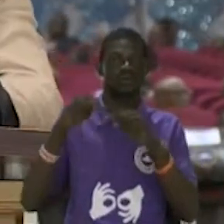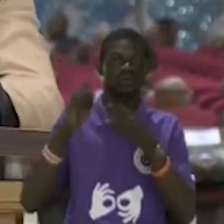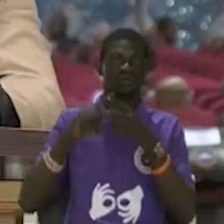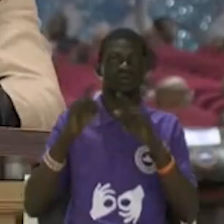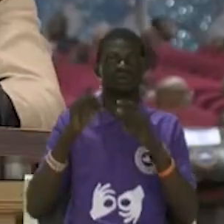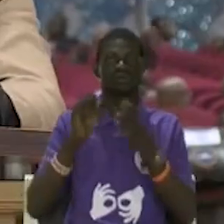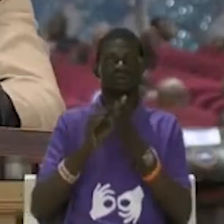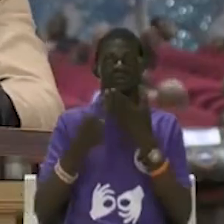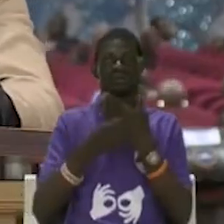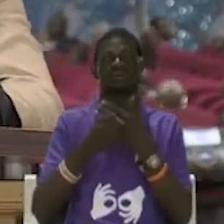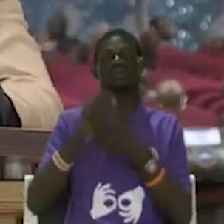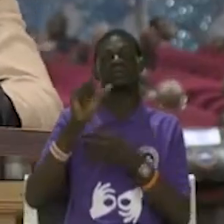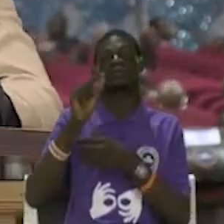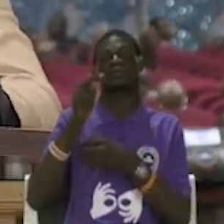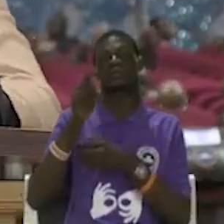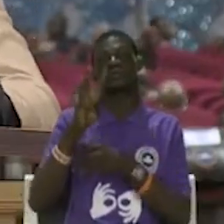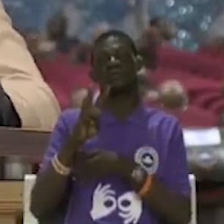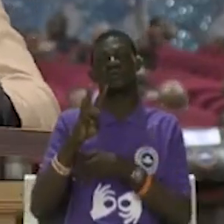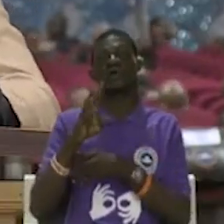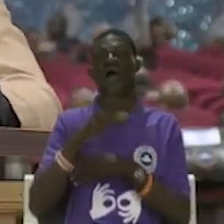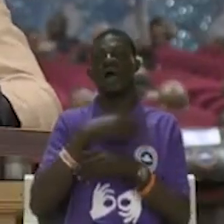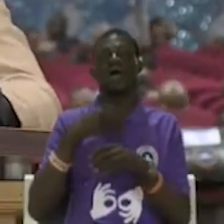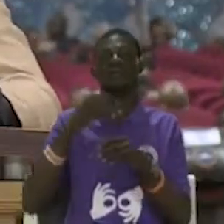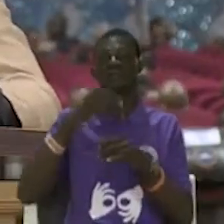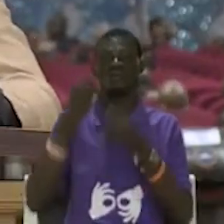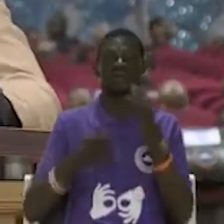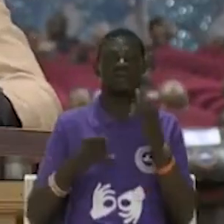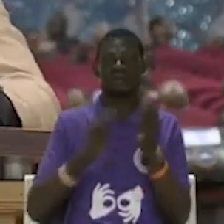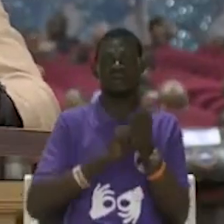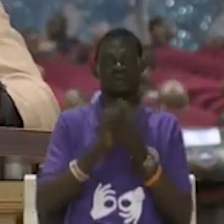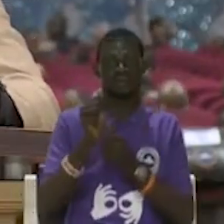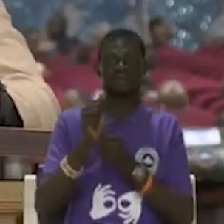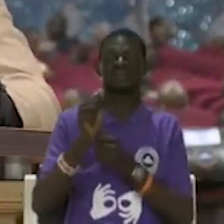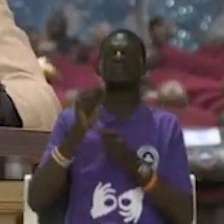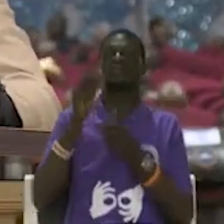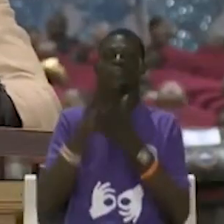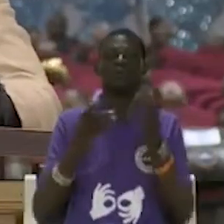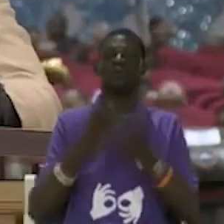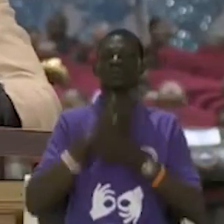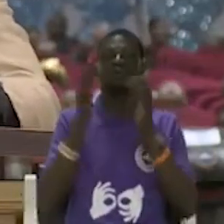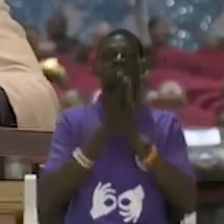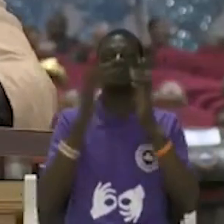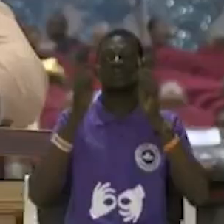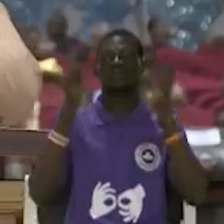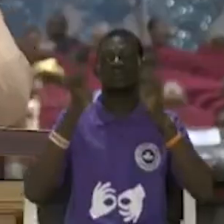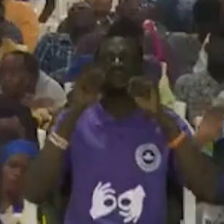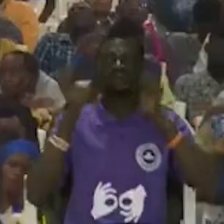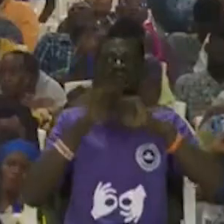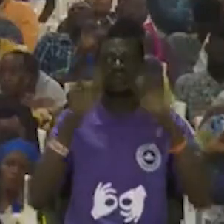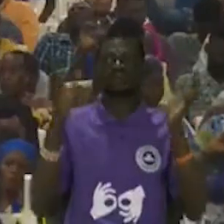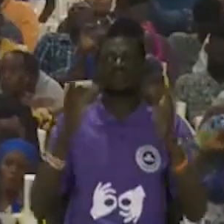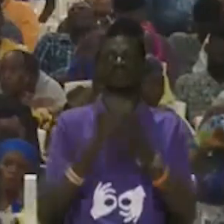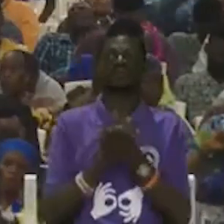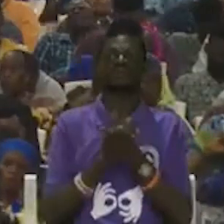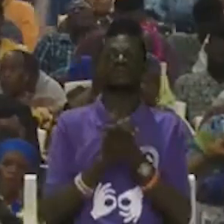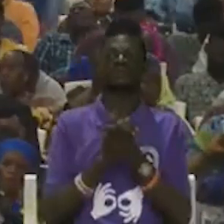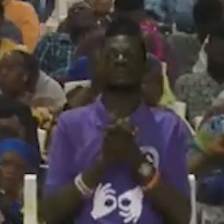in September 2024 and finally passed. Somebody shout hallelujah.